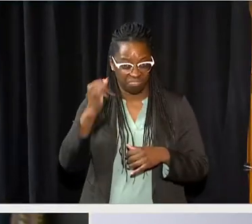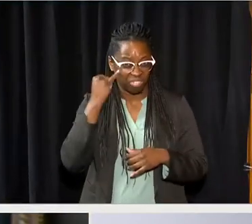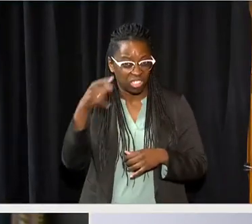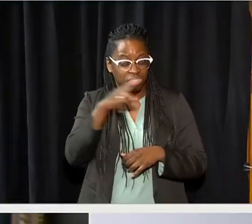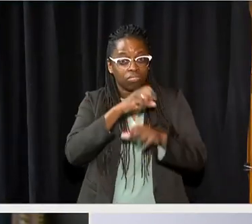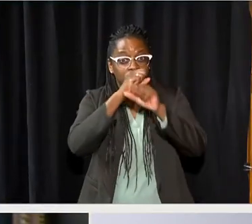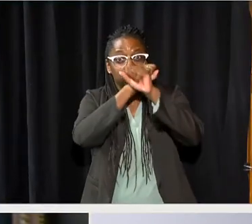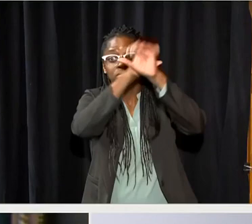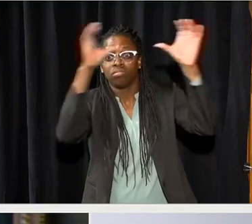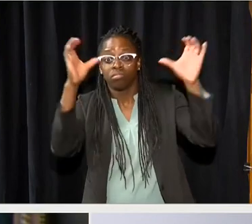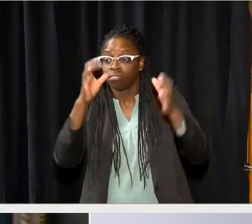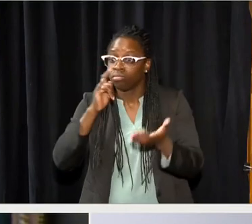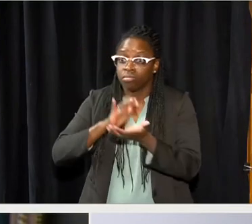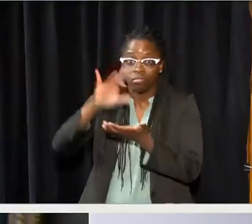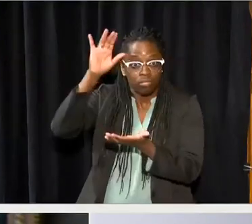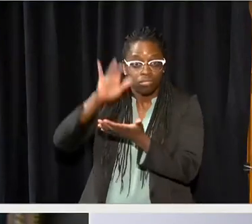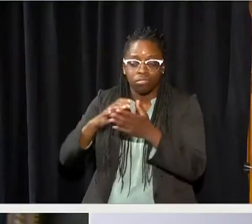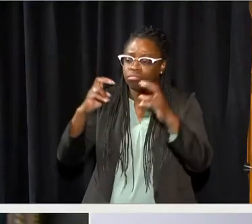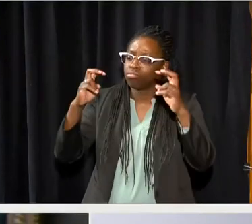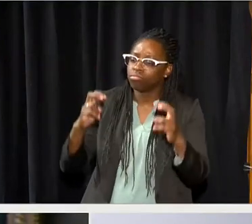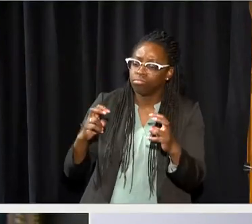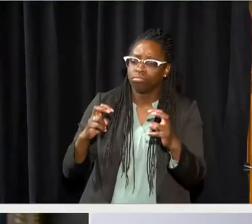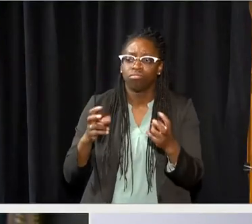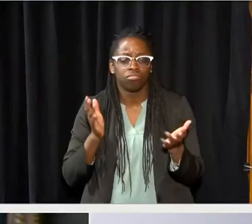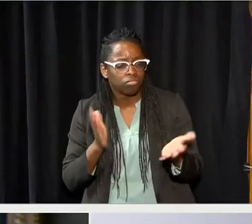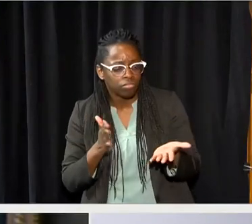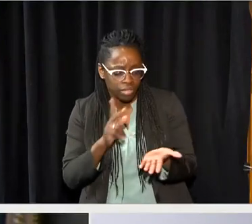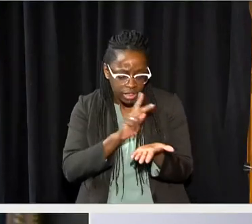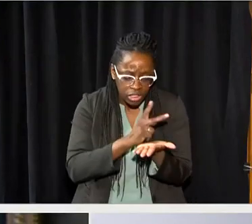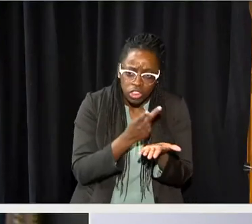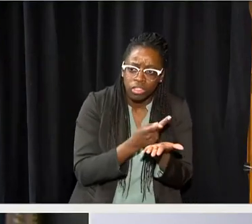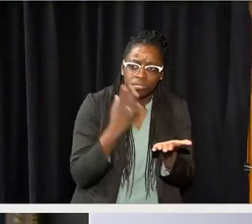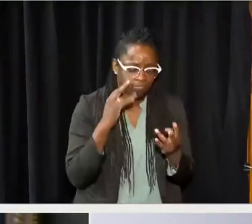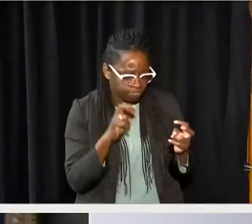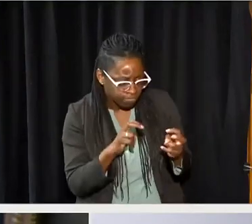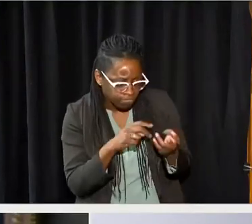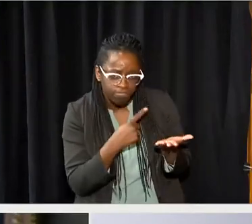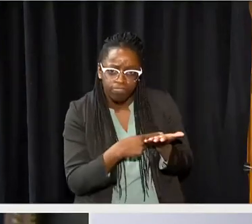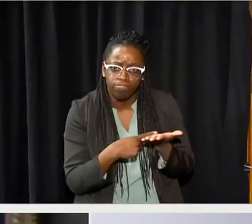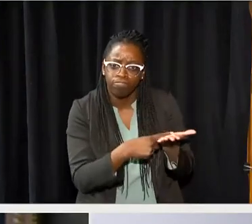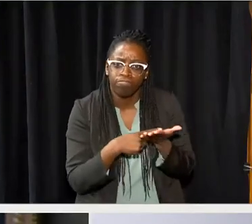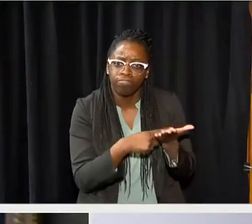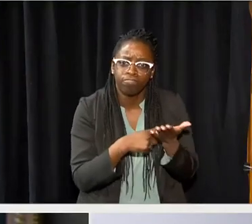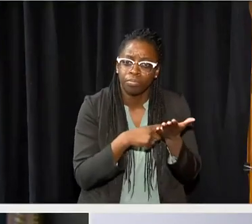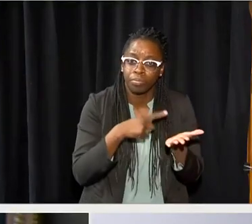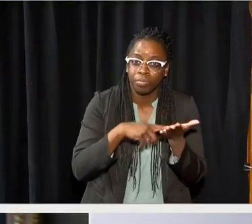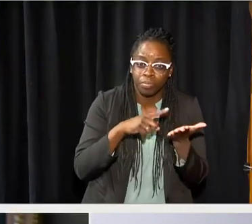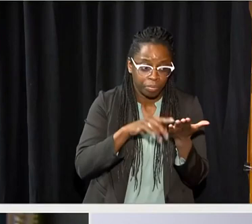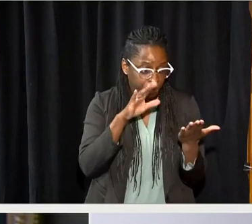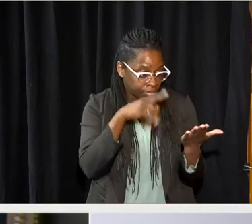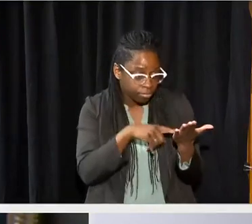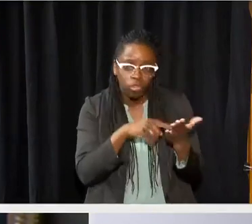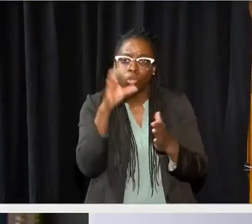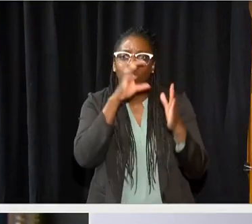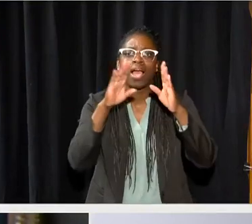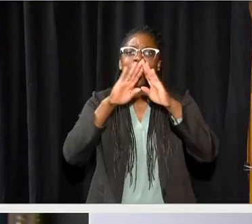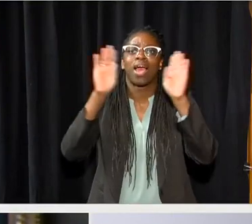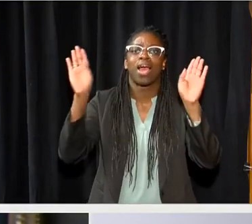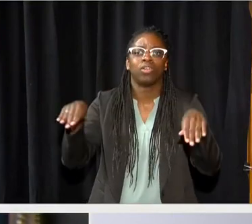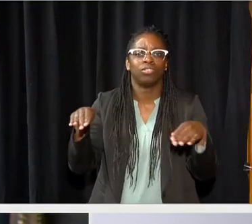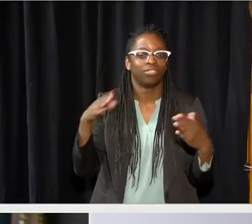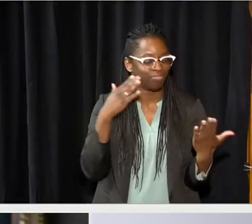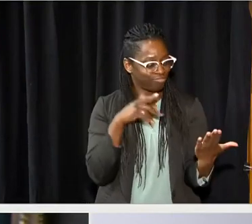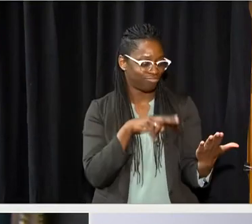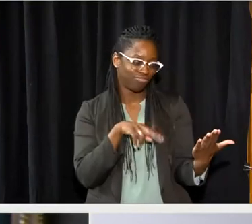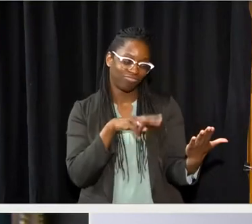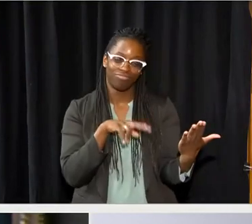table. A young couple going on a real estate app, typing in a Zillow, their price